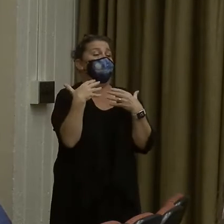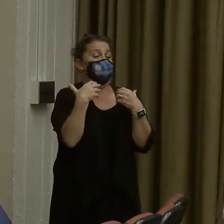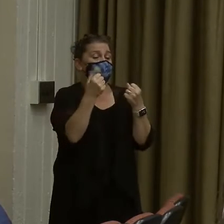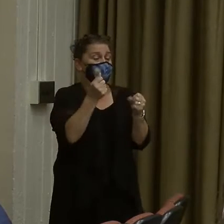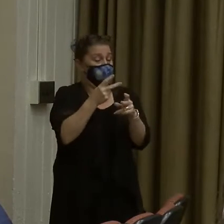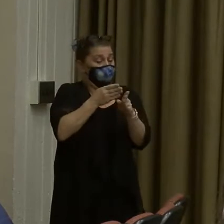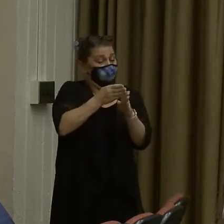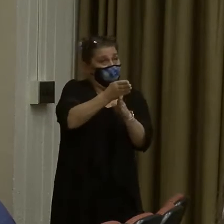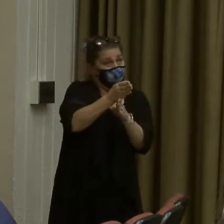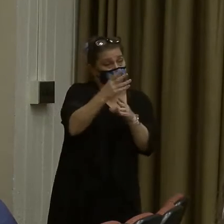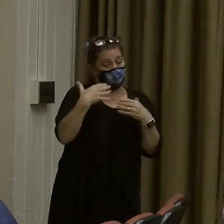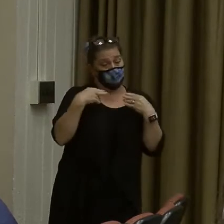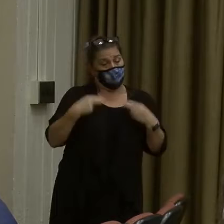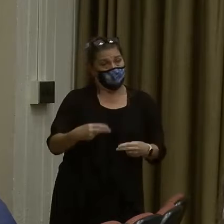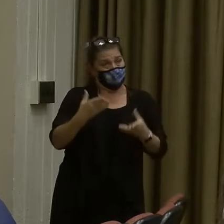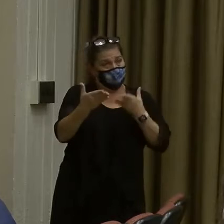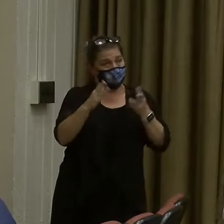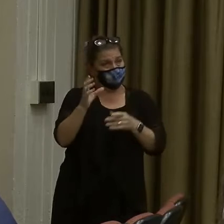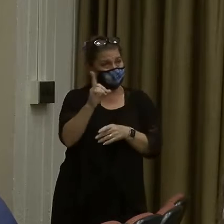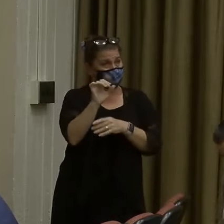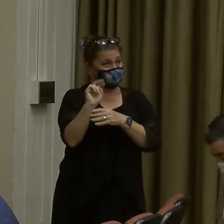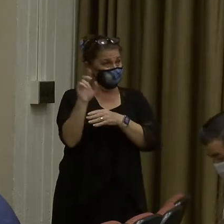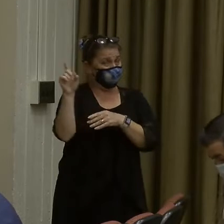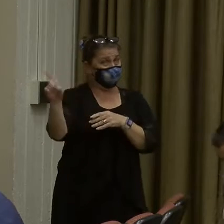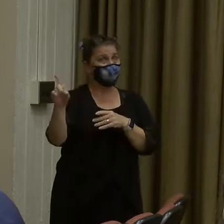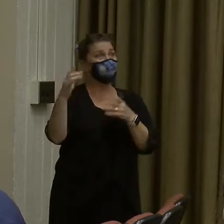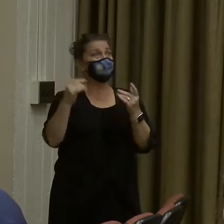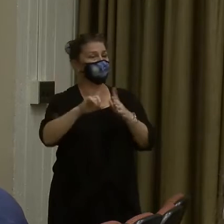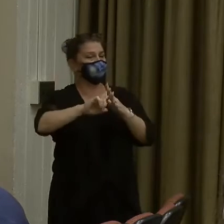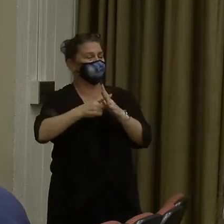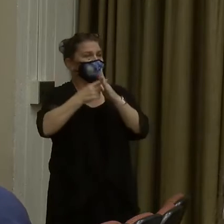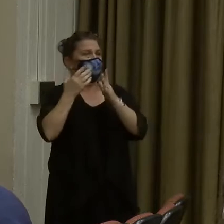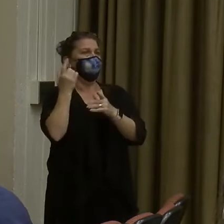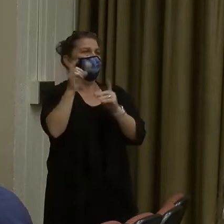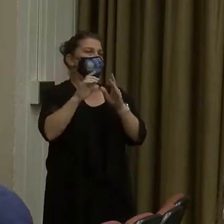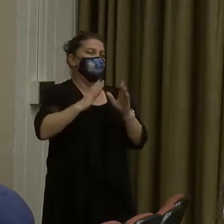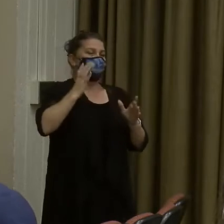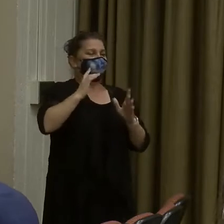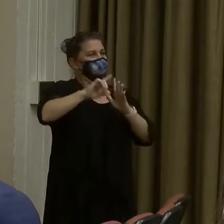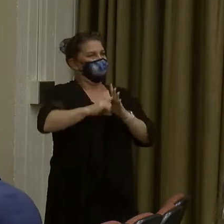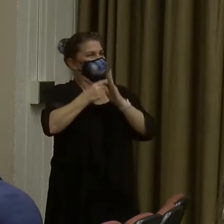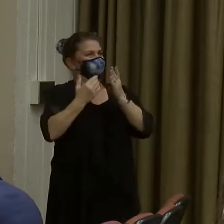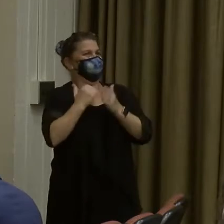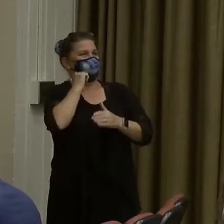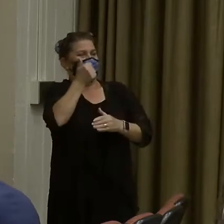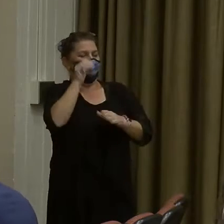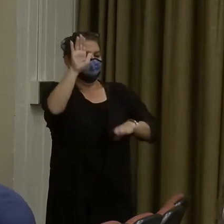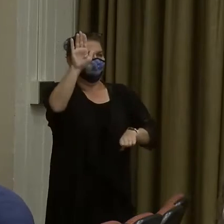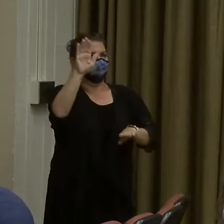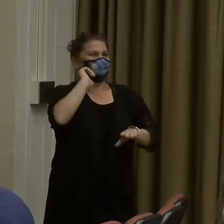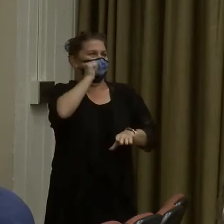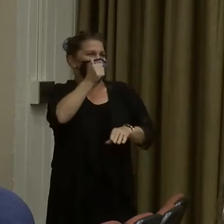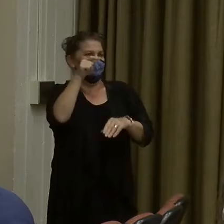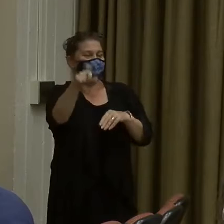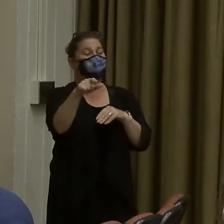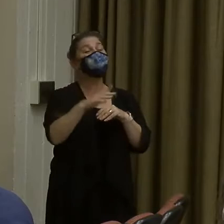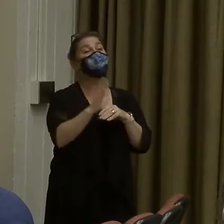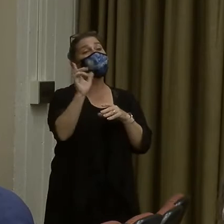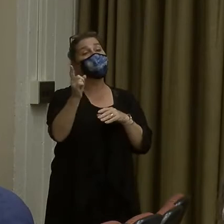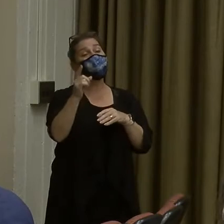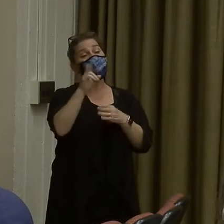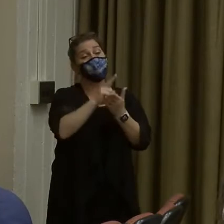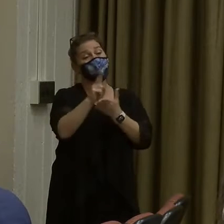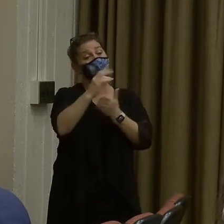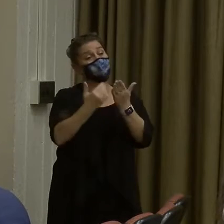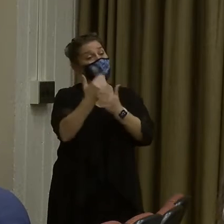Services. We are honored that our event is on the eve of the official inauguration ceremony for Dr. Poser. As one of Hofstra's newest